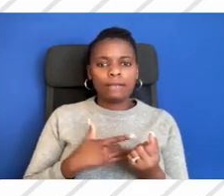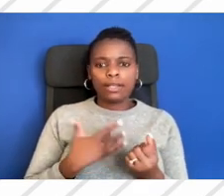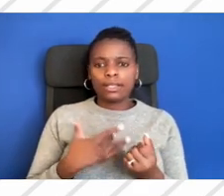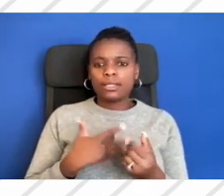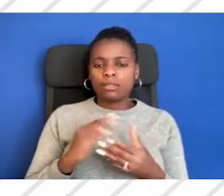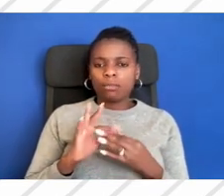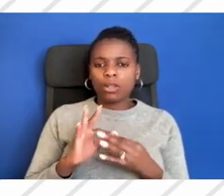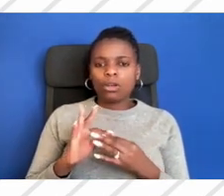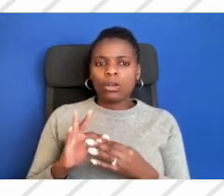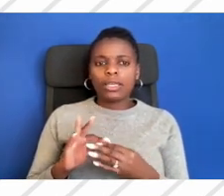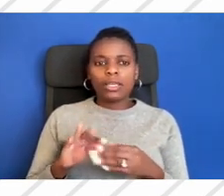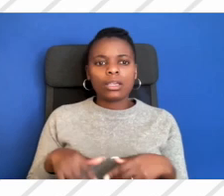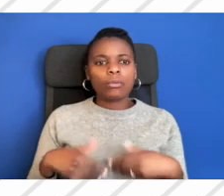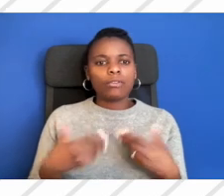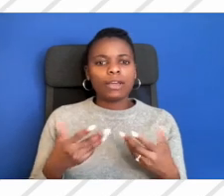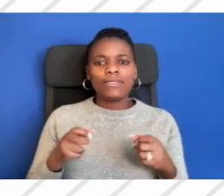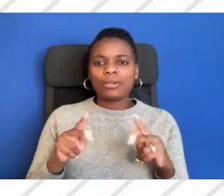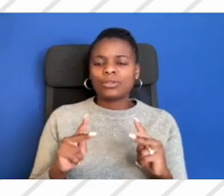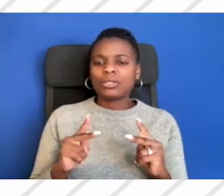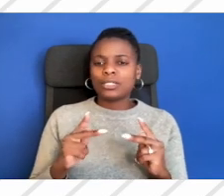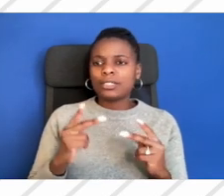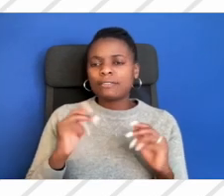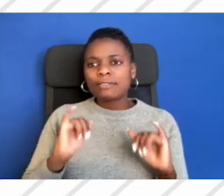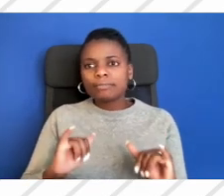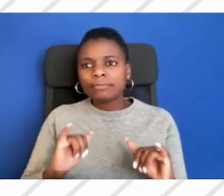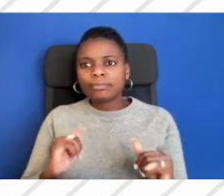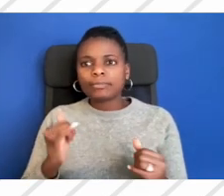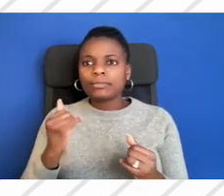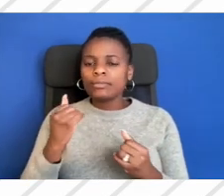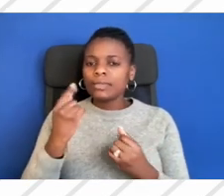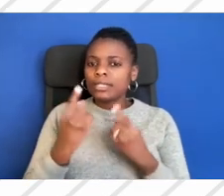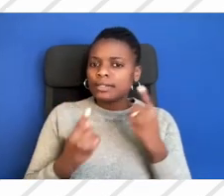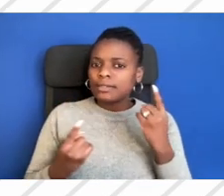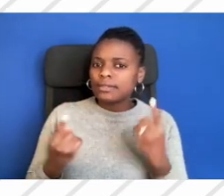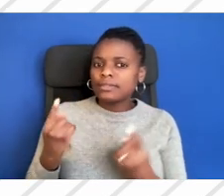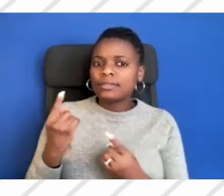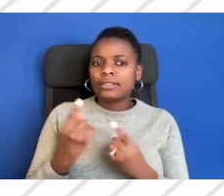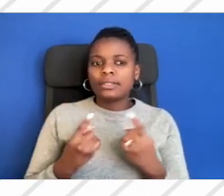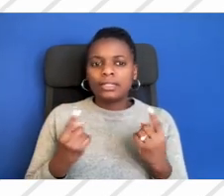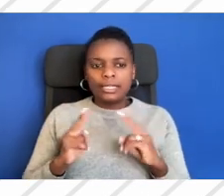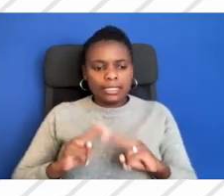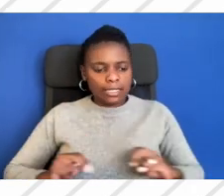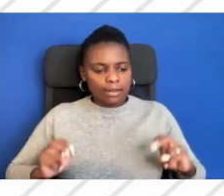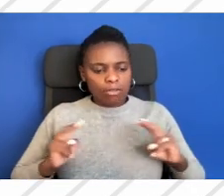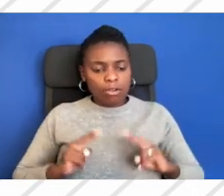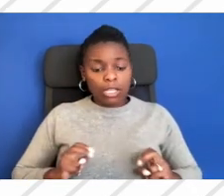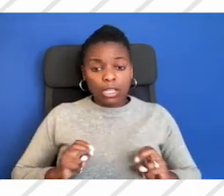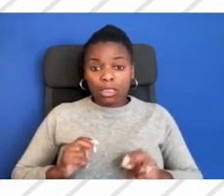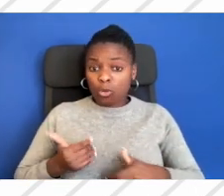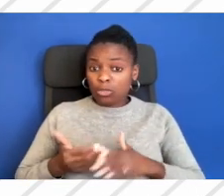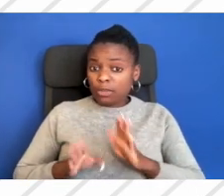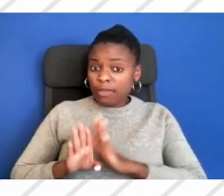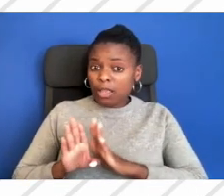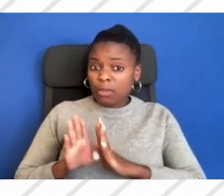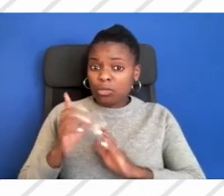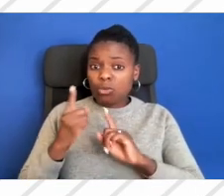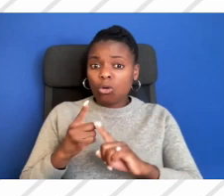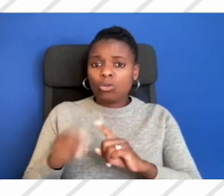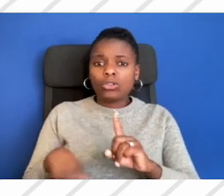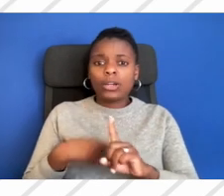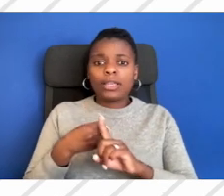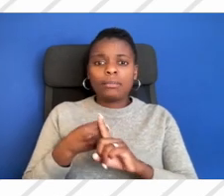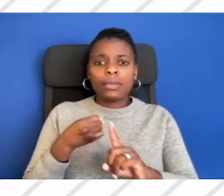opportunities for agency and discovery. We discuss how these developmental goals are specifically impacted by